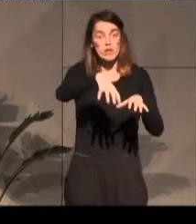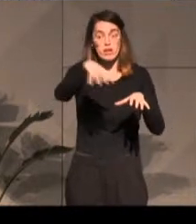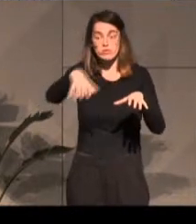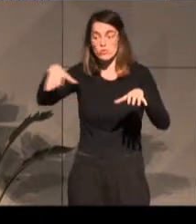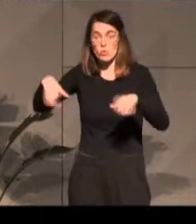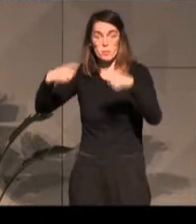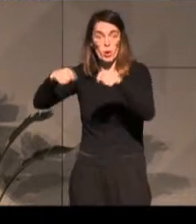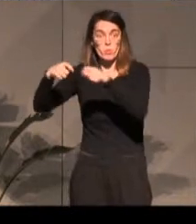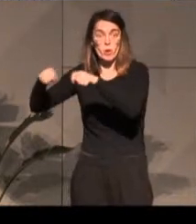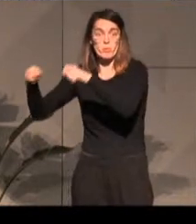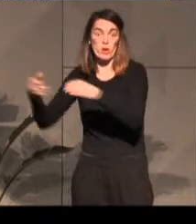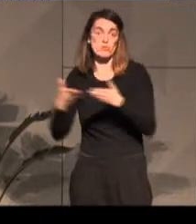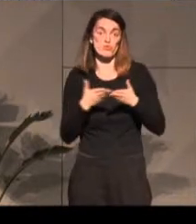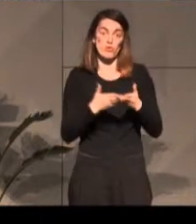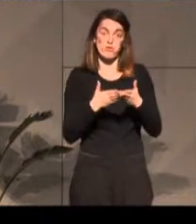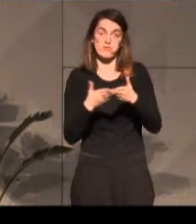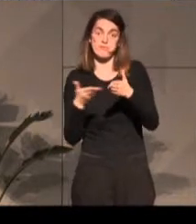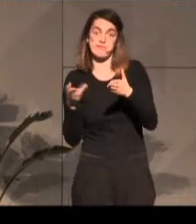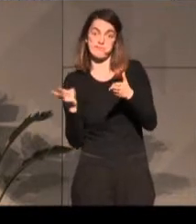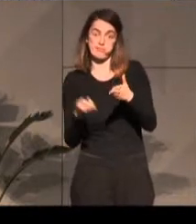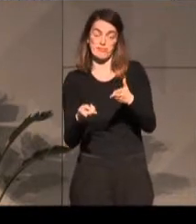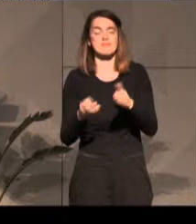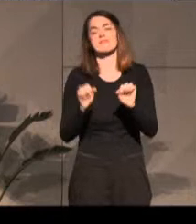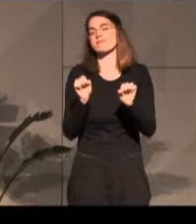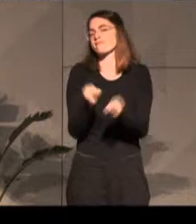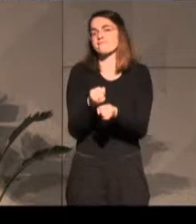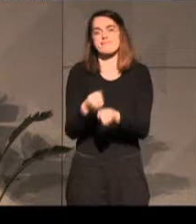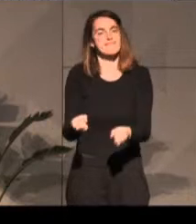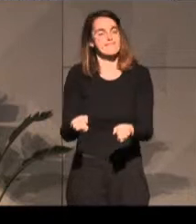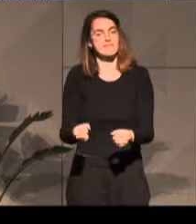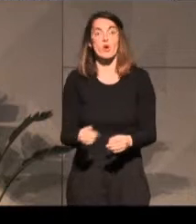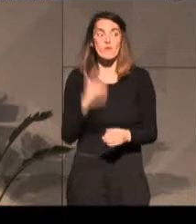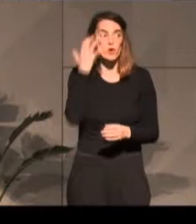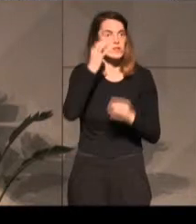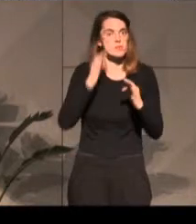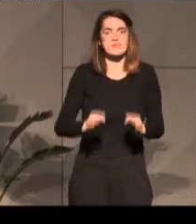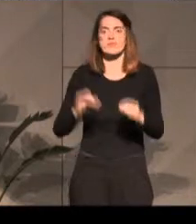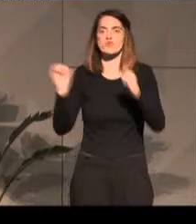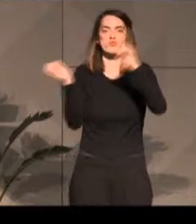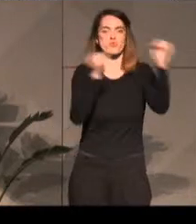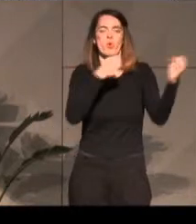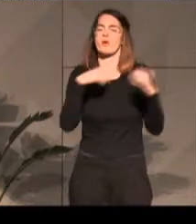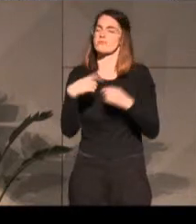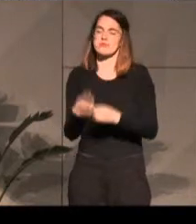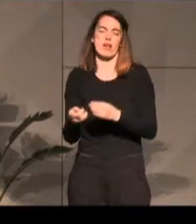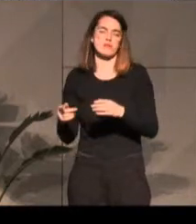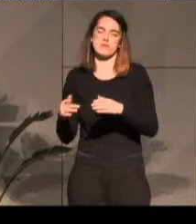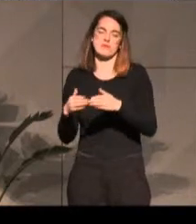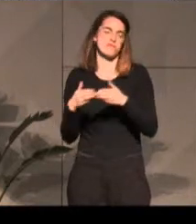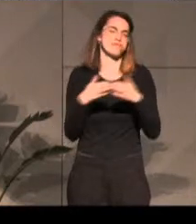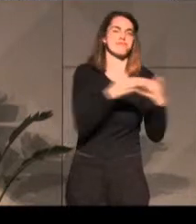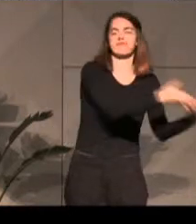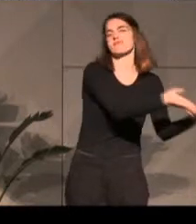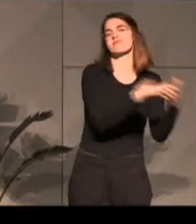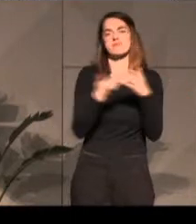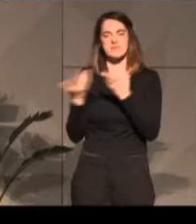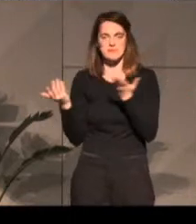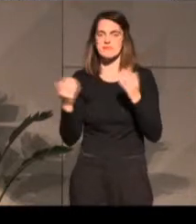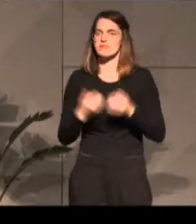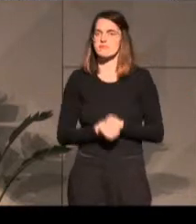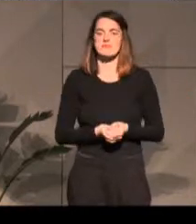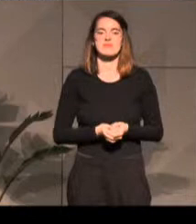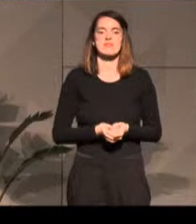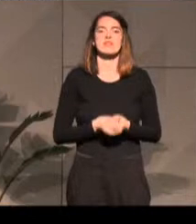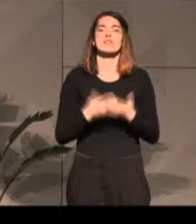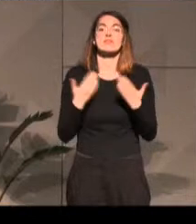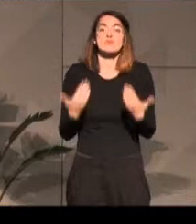station there, and you cannot drop anchor there, because the first storm would have ruined the expedition.